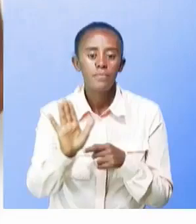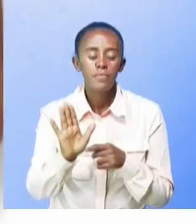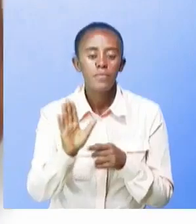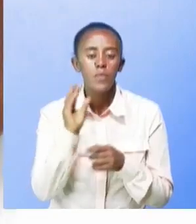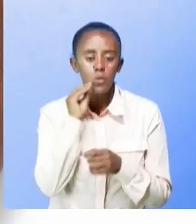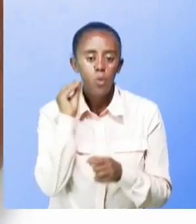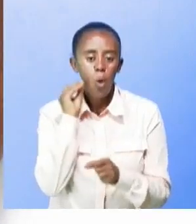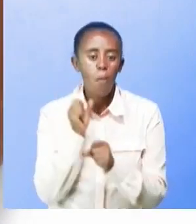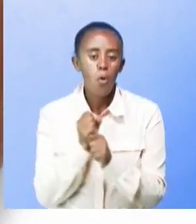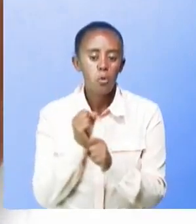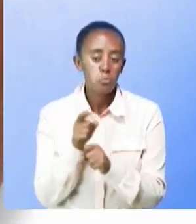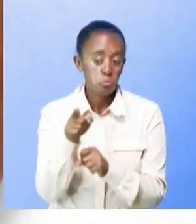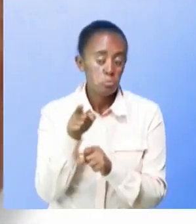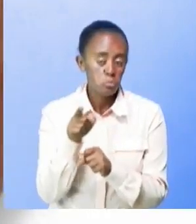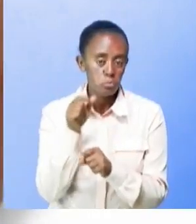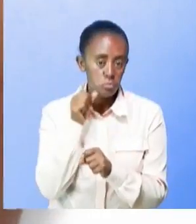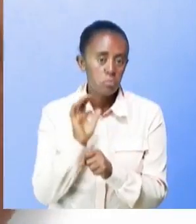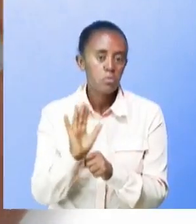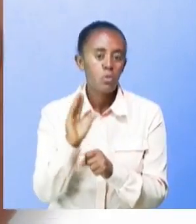homework